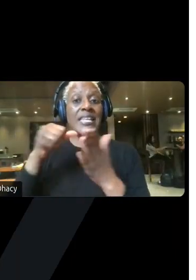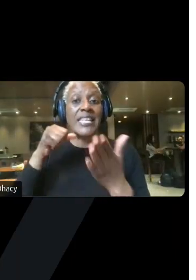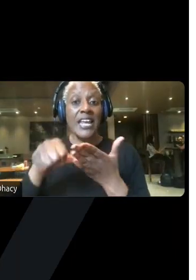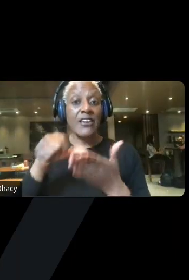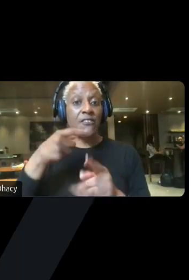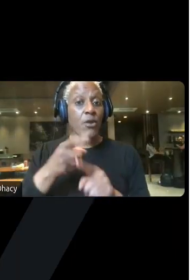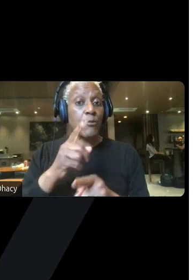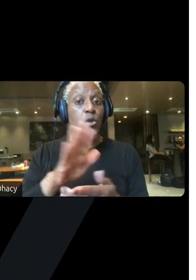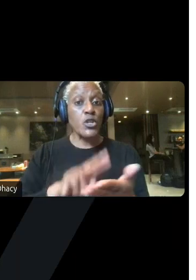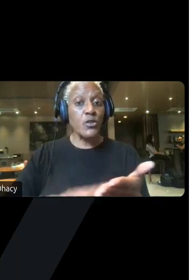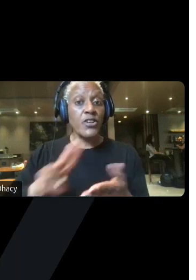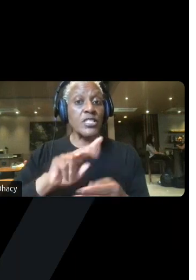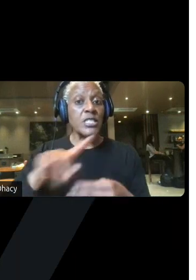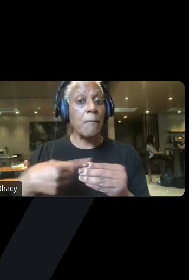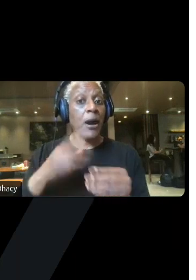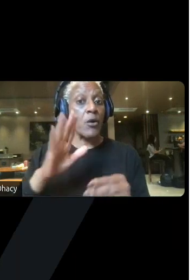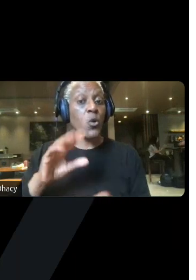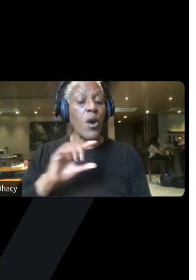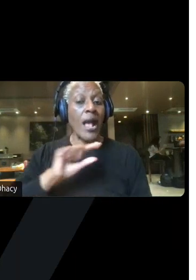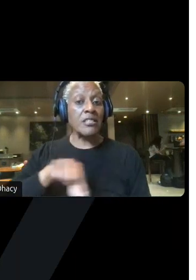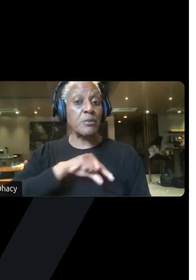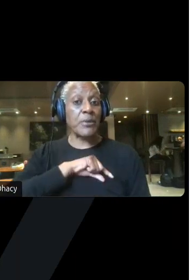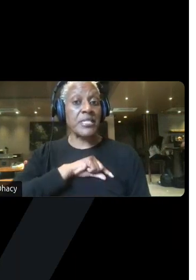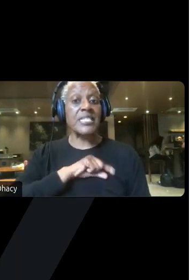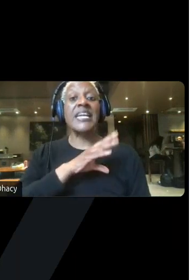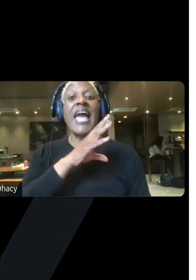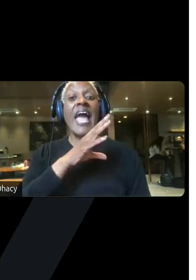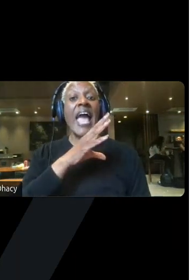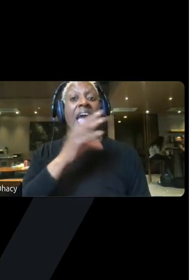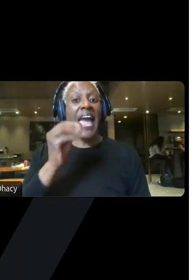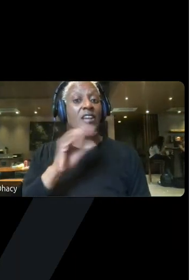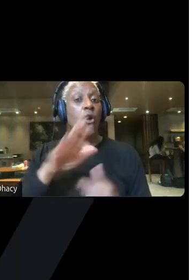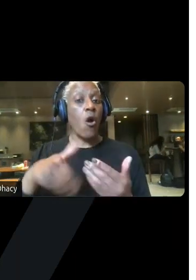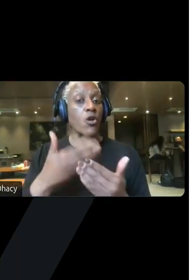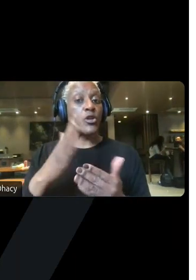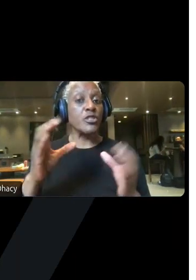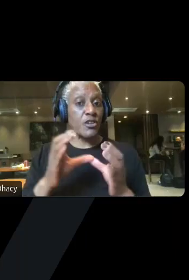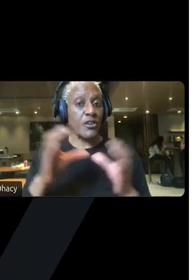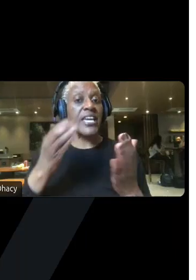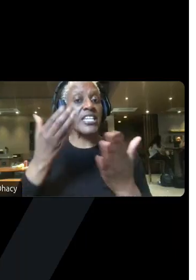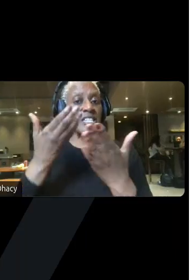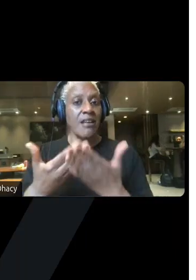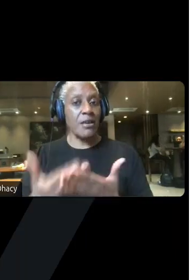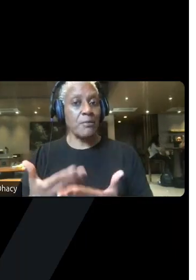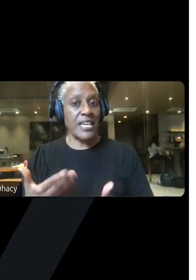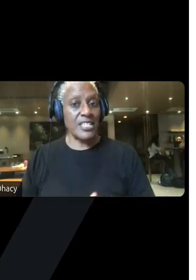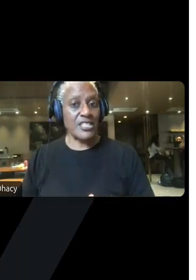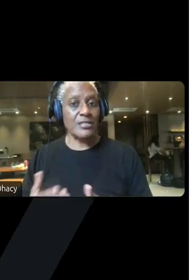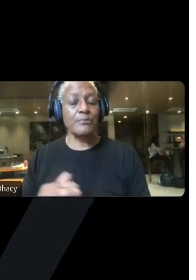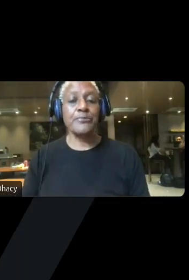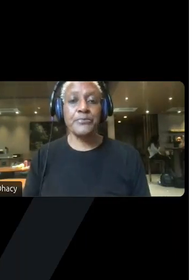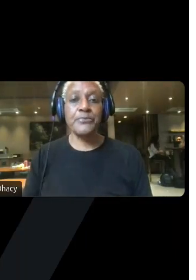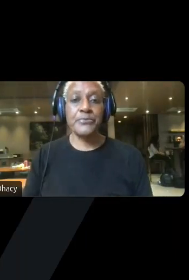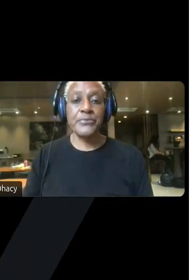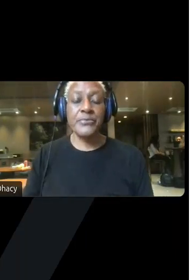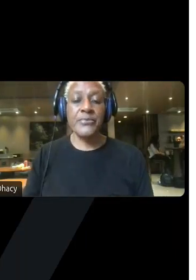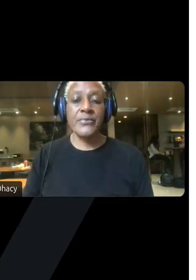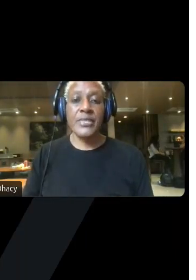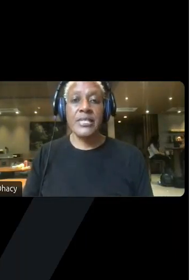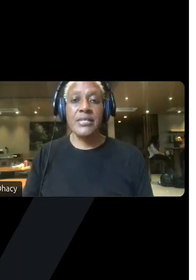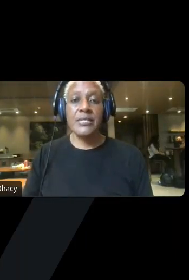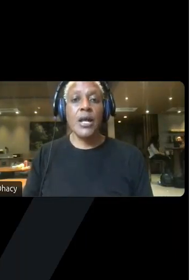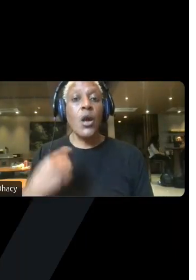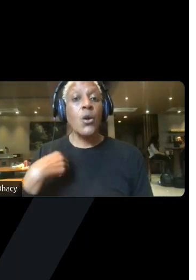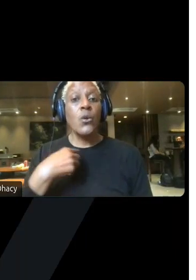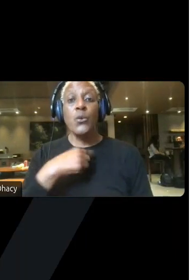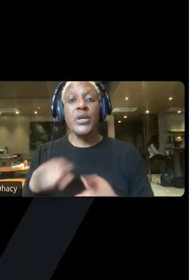certification eligibility as your certification documentation. We